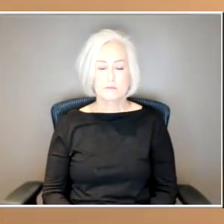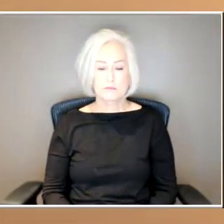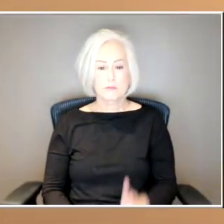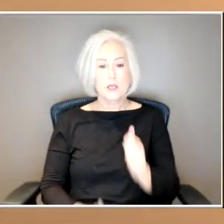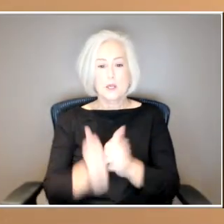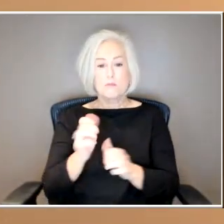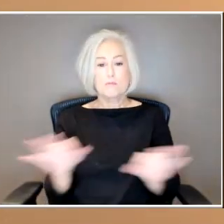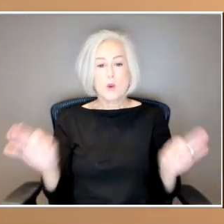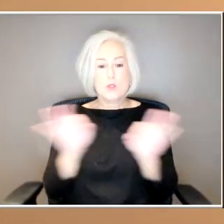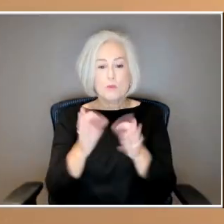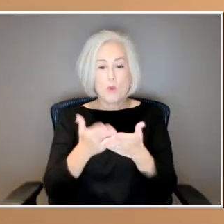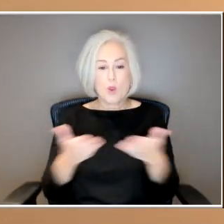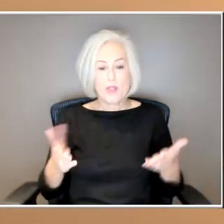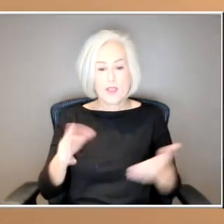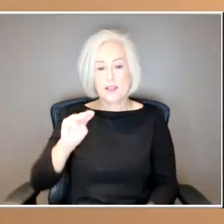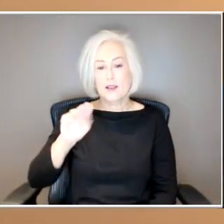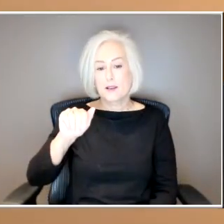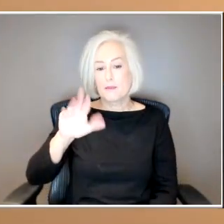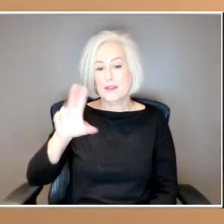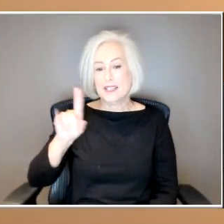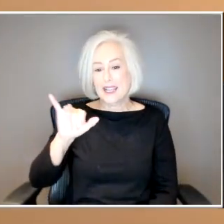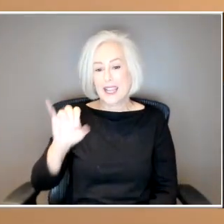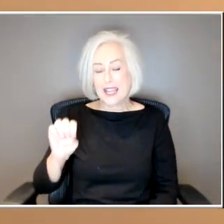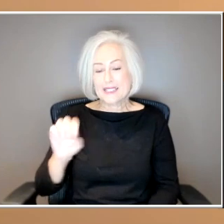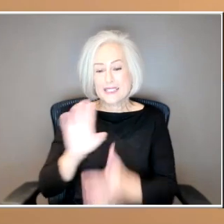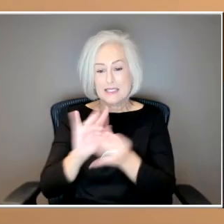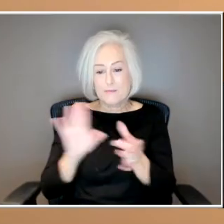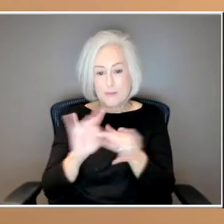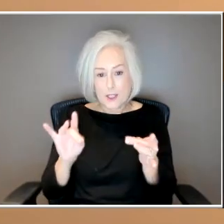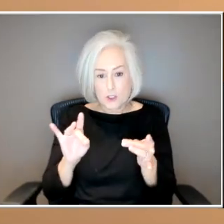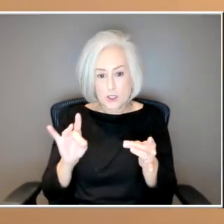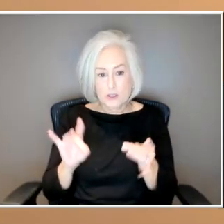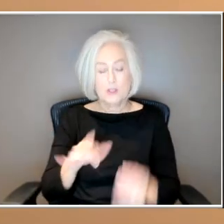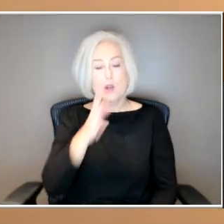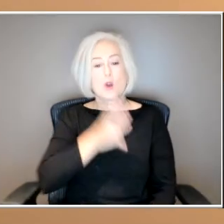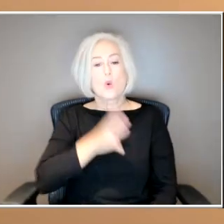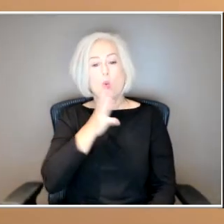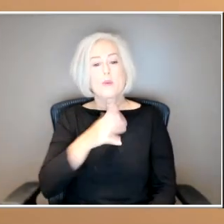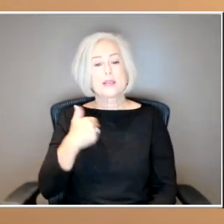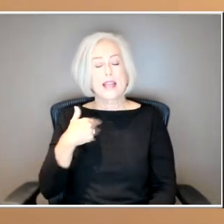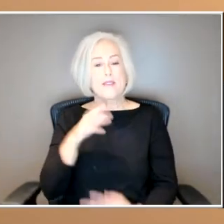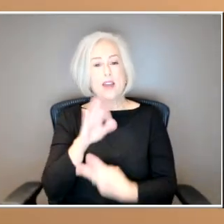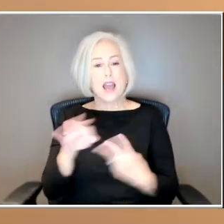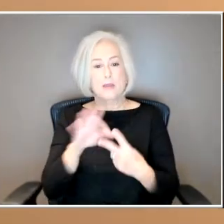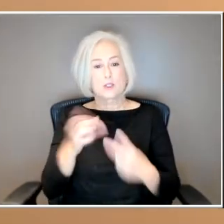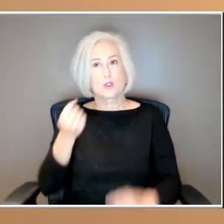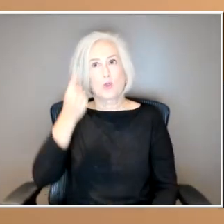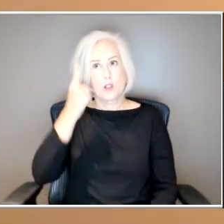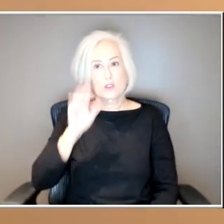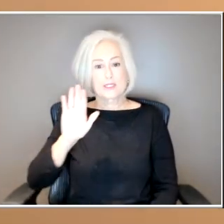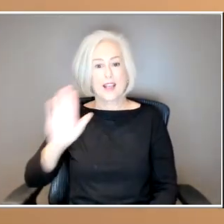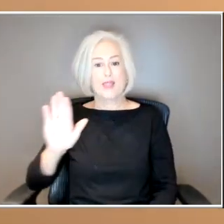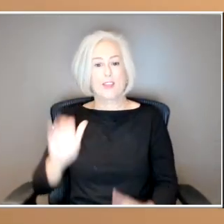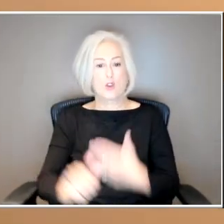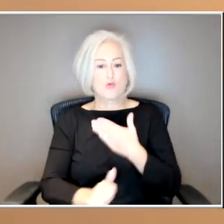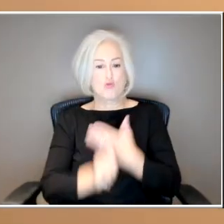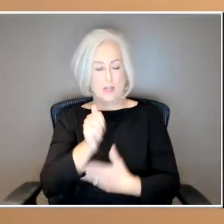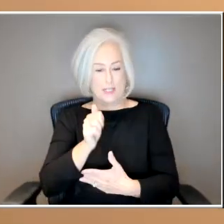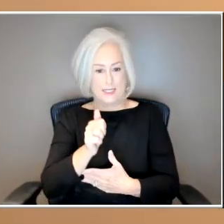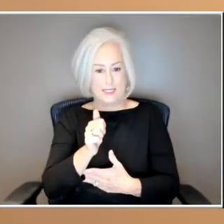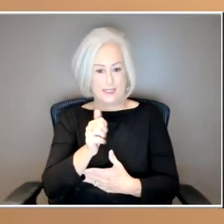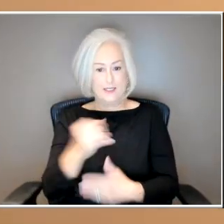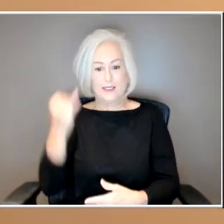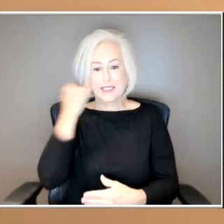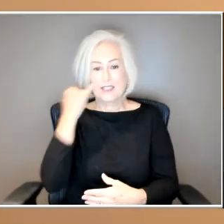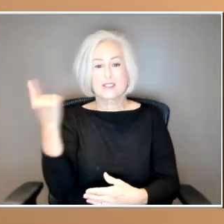important thing, as Mackenzie outlined, is that women have the option of understanding their risk. And so if someone wants